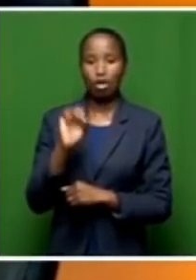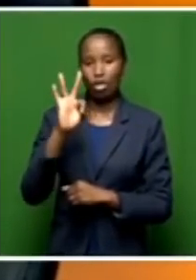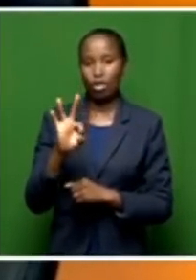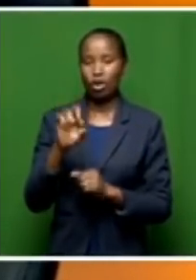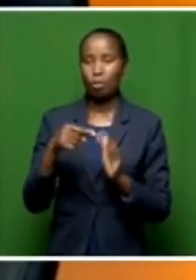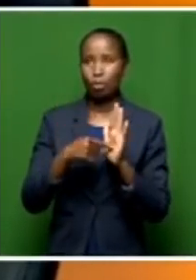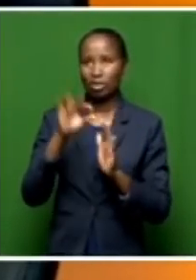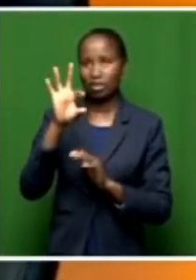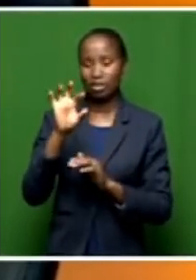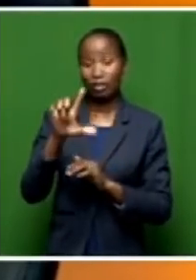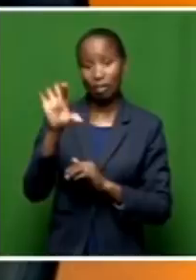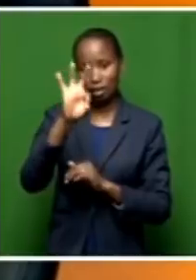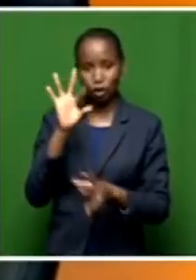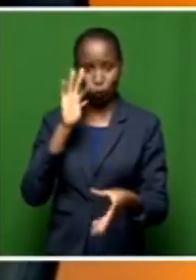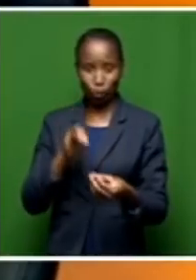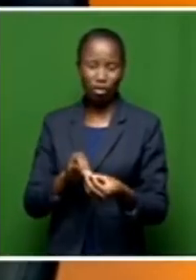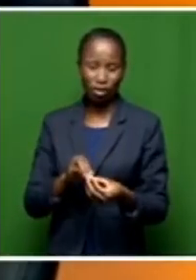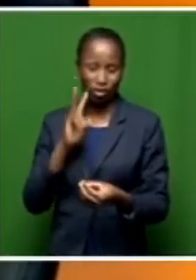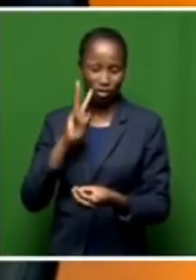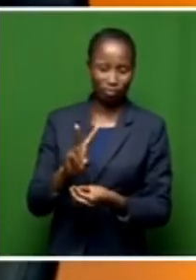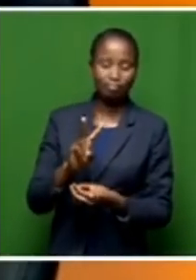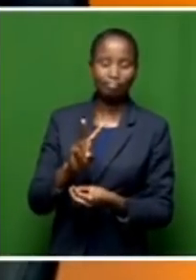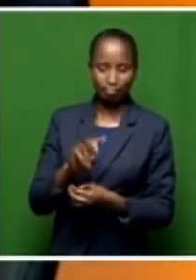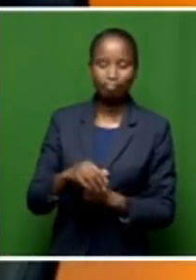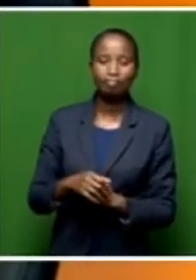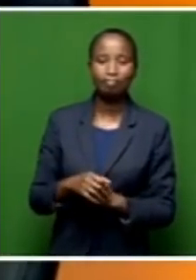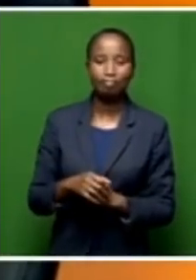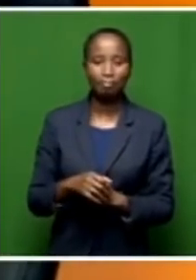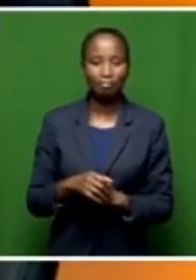it's... now we'll skip them for now. Yeah, I think so as well.